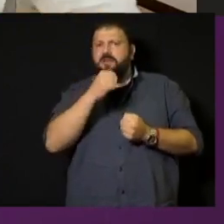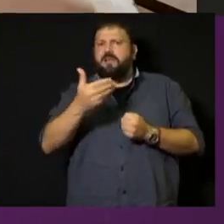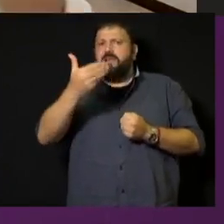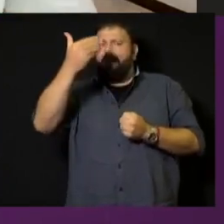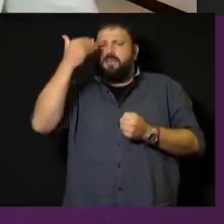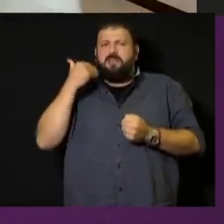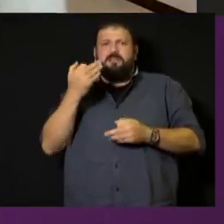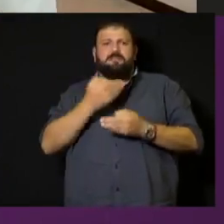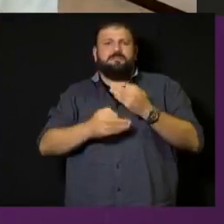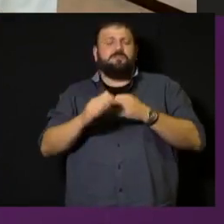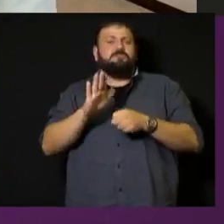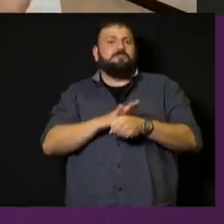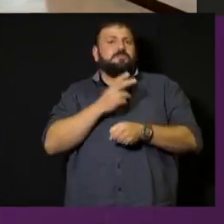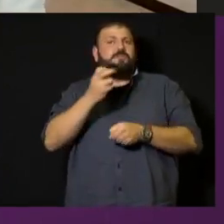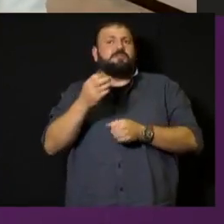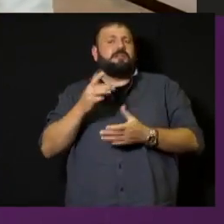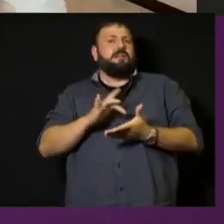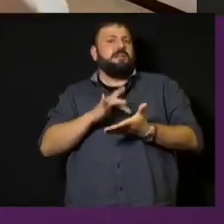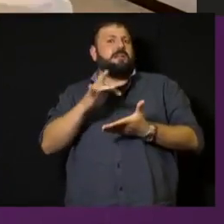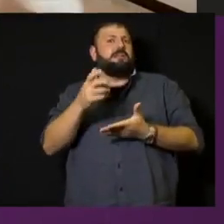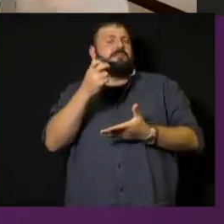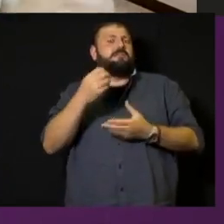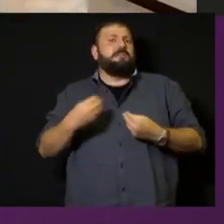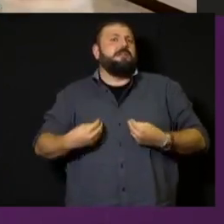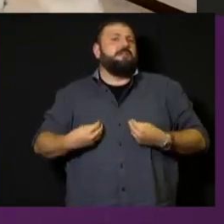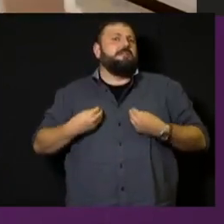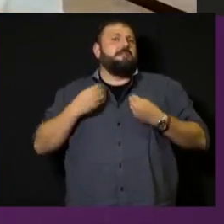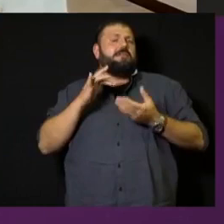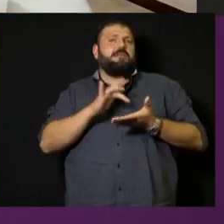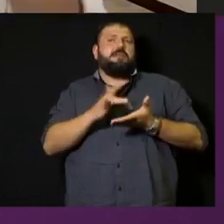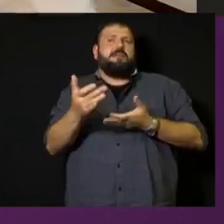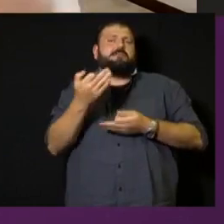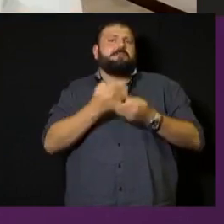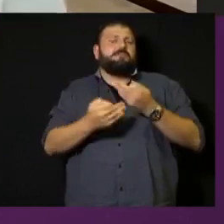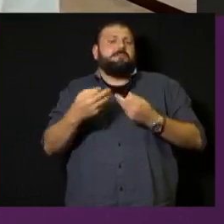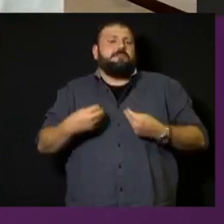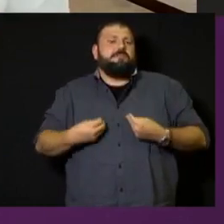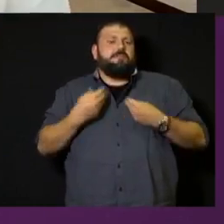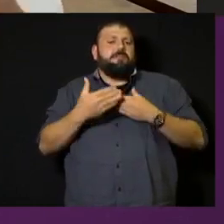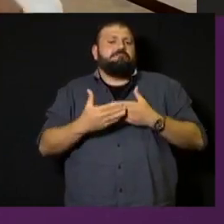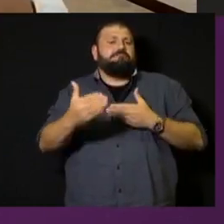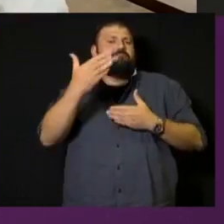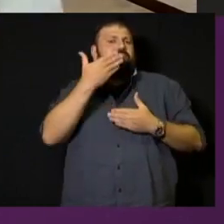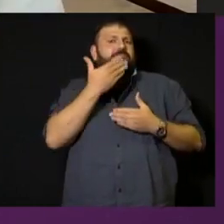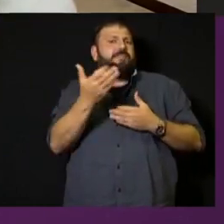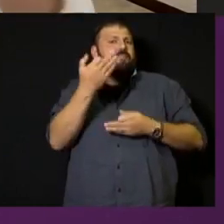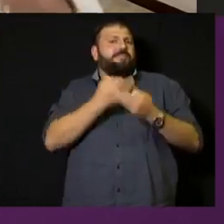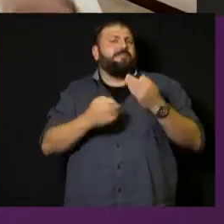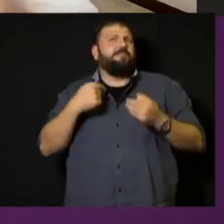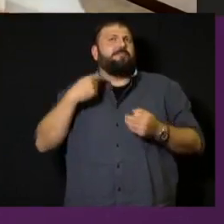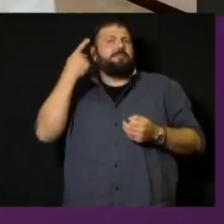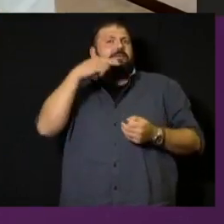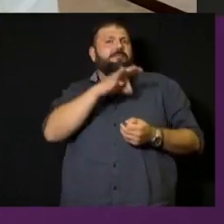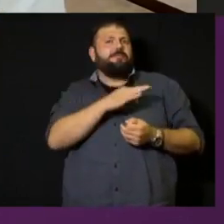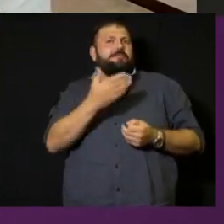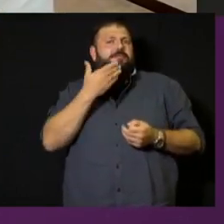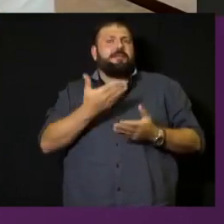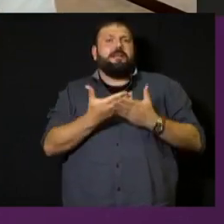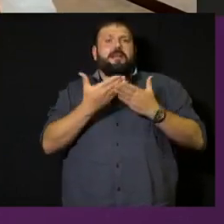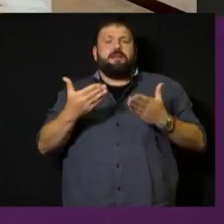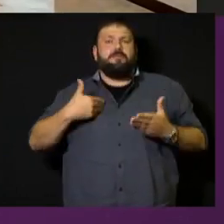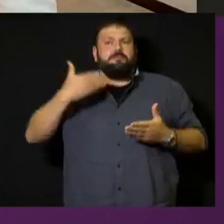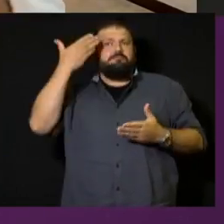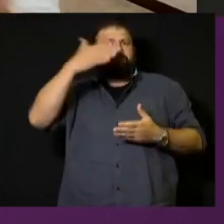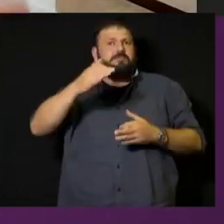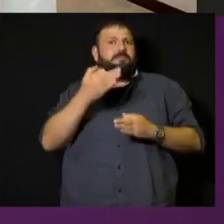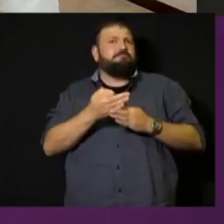of addictions, and I decided to take this decision. This brought back my